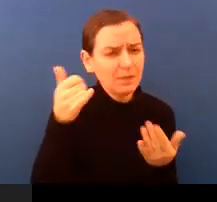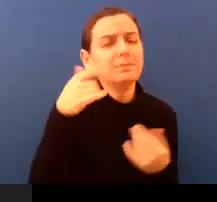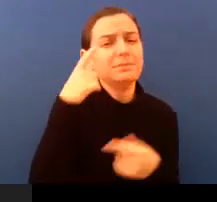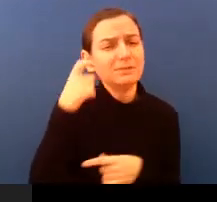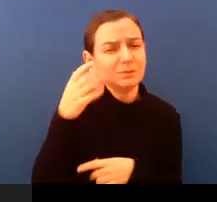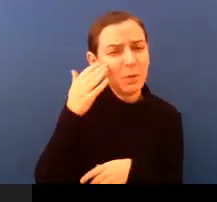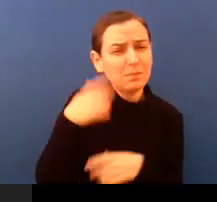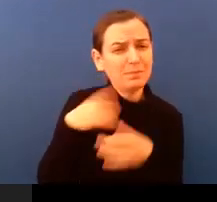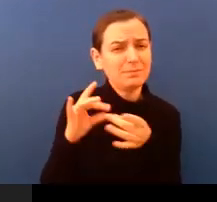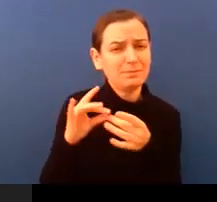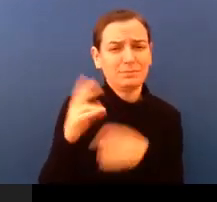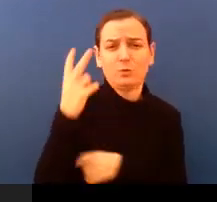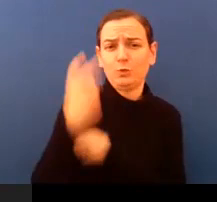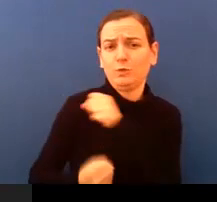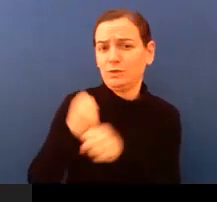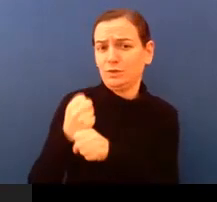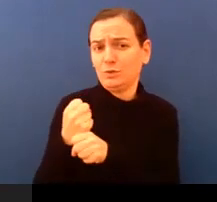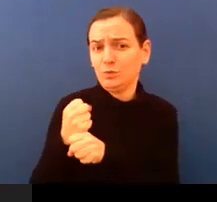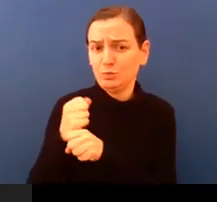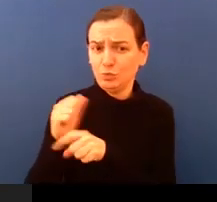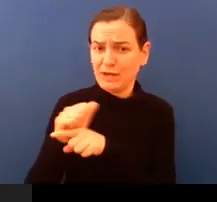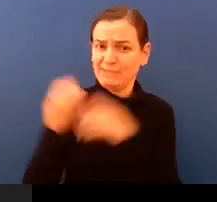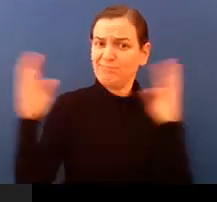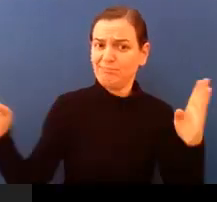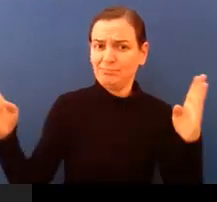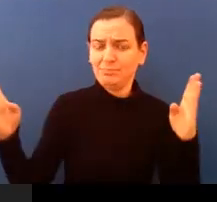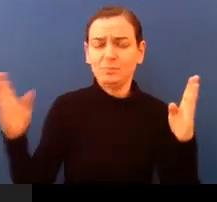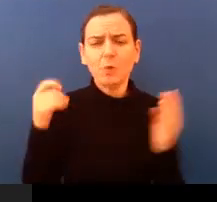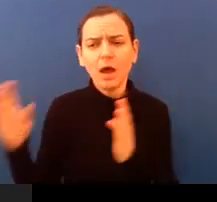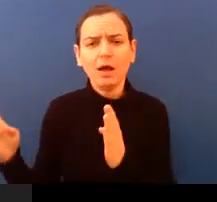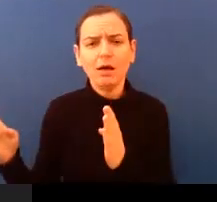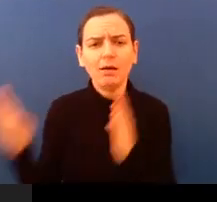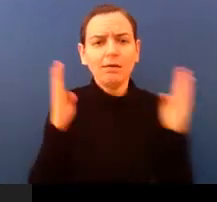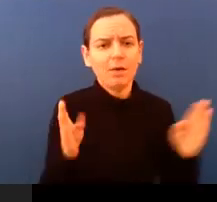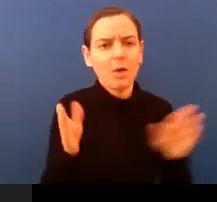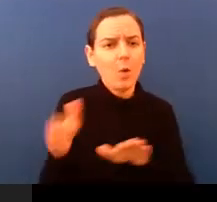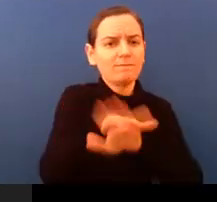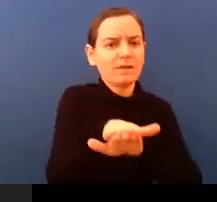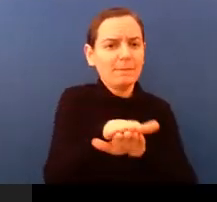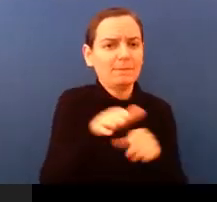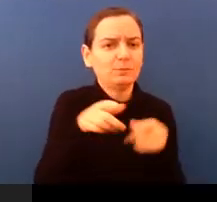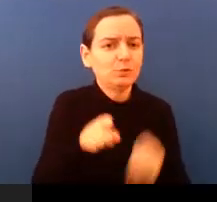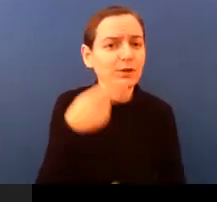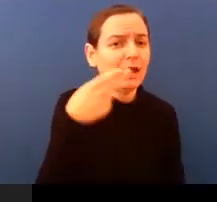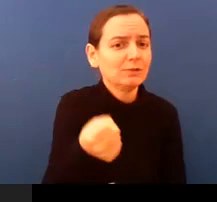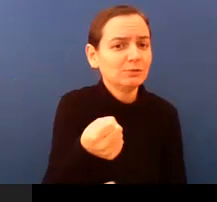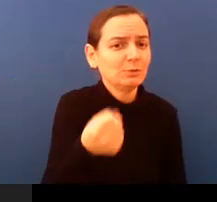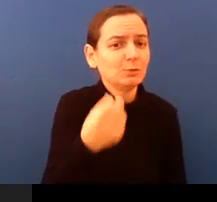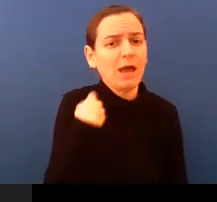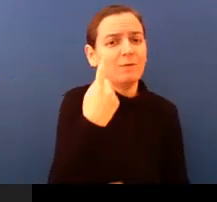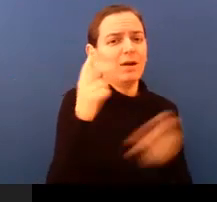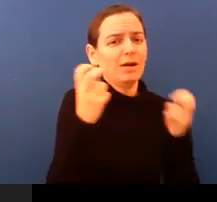the summer after your freshman year of college because you're familiar with the college at that point and it'll be an